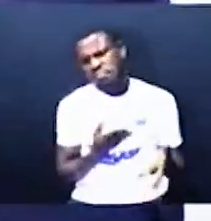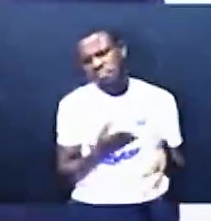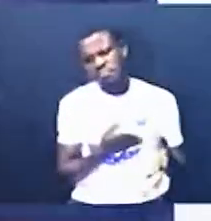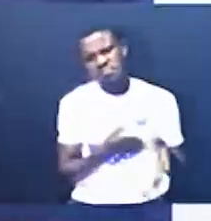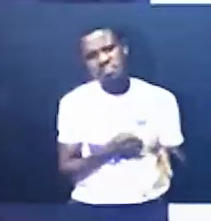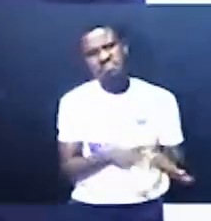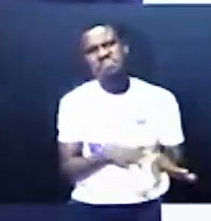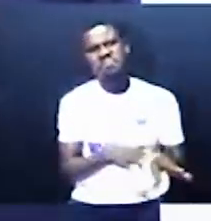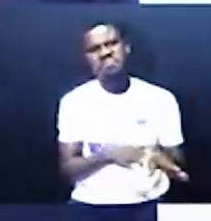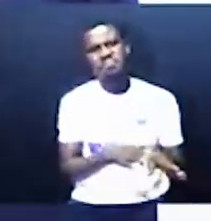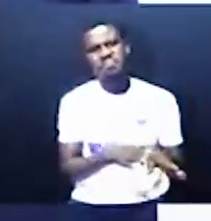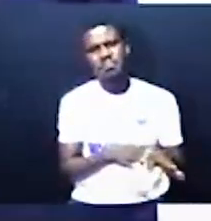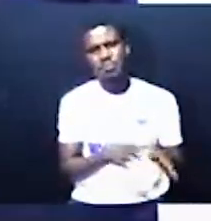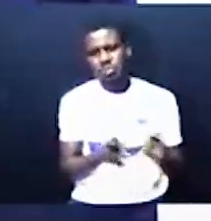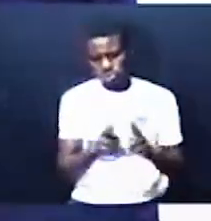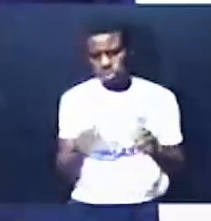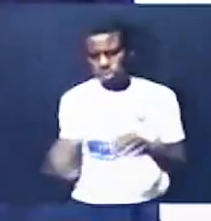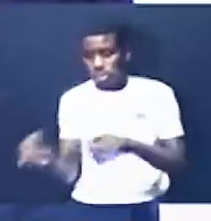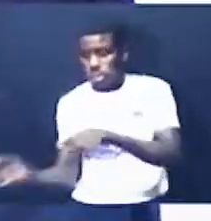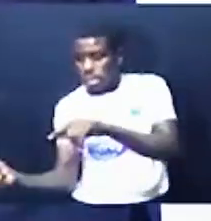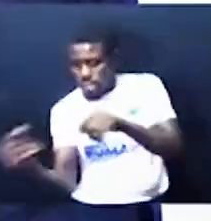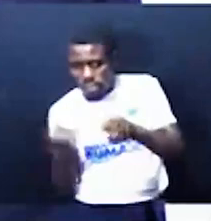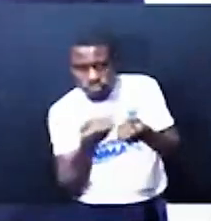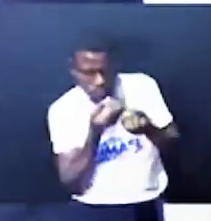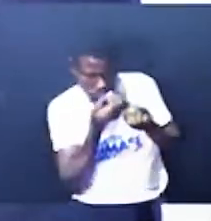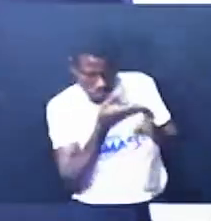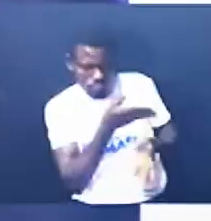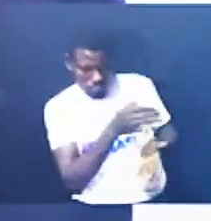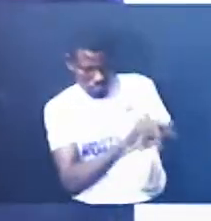So they told me that this is a story. So we